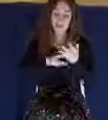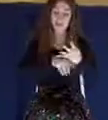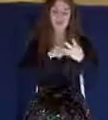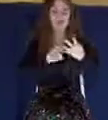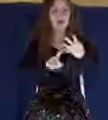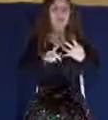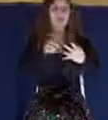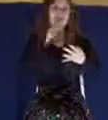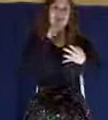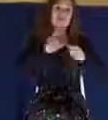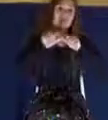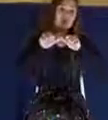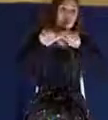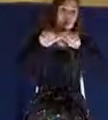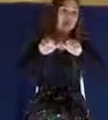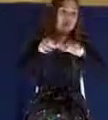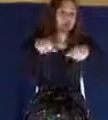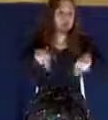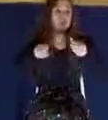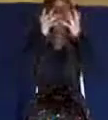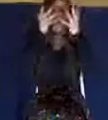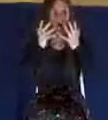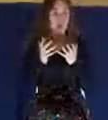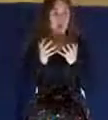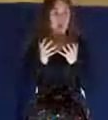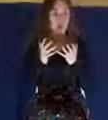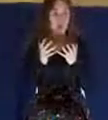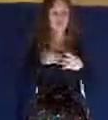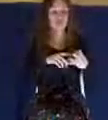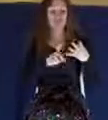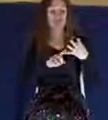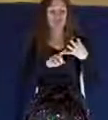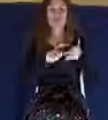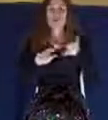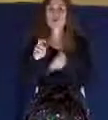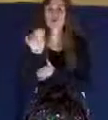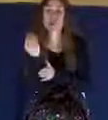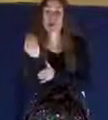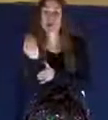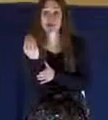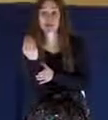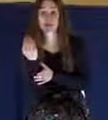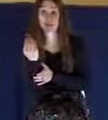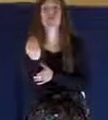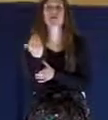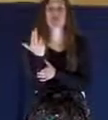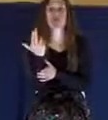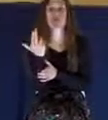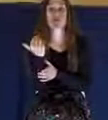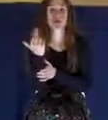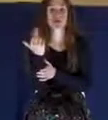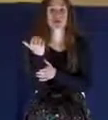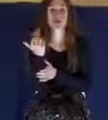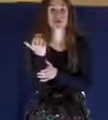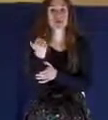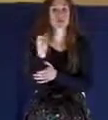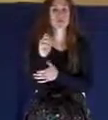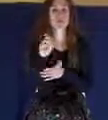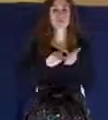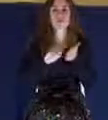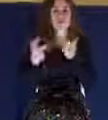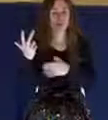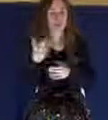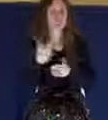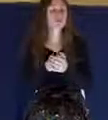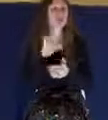at verse 3. And Elimelech, Naomi's husband, died. Now, she becomes a widow. It's very hard for women to be